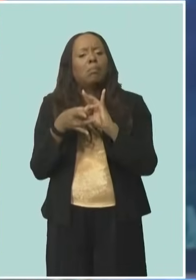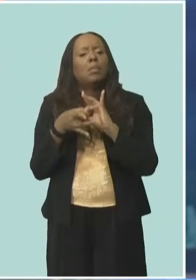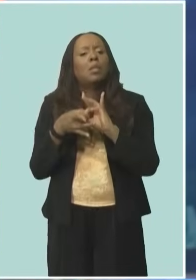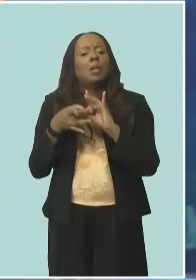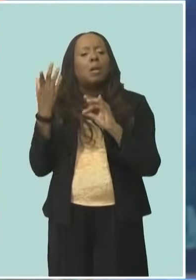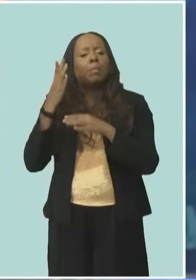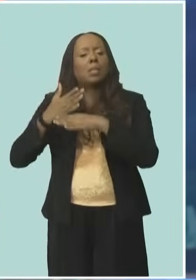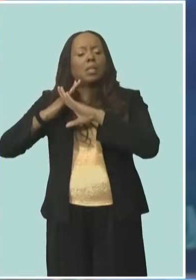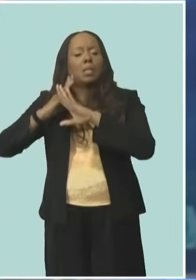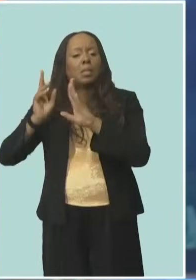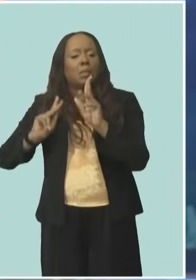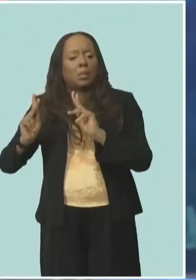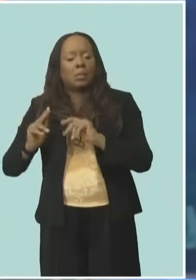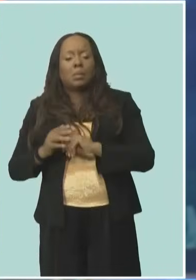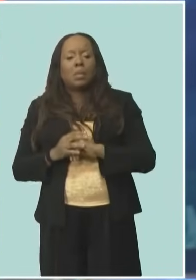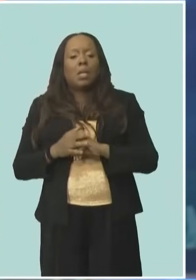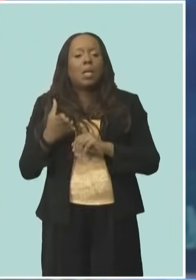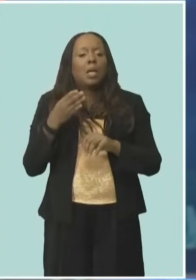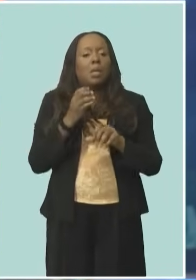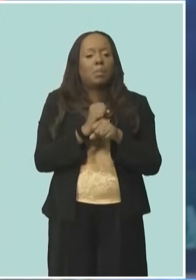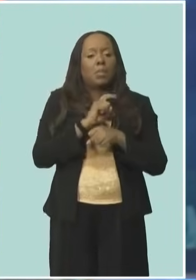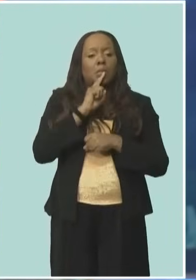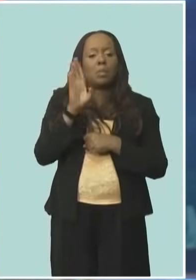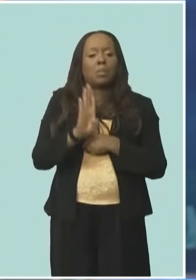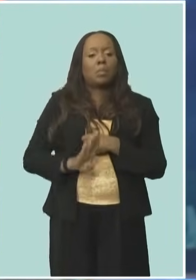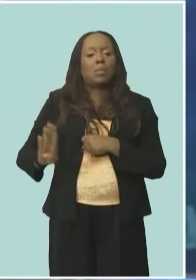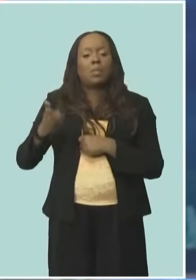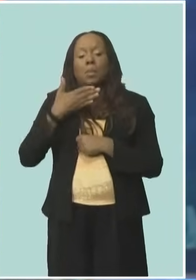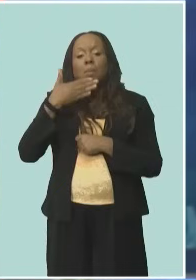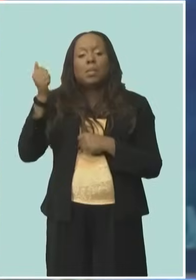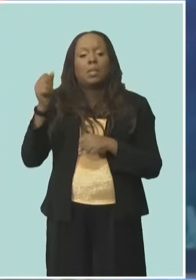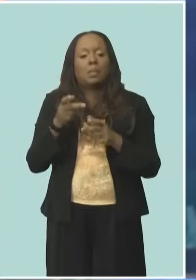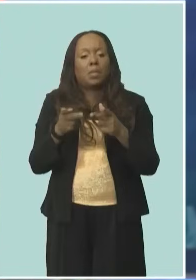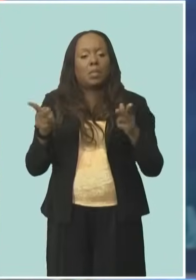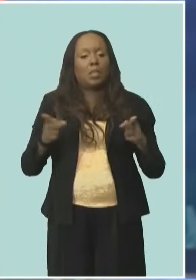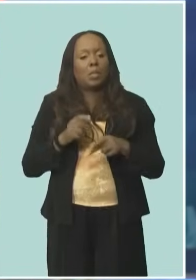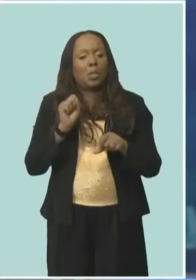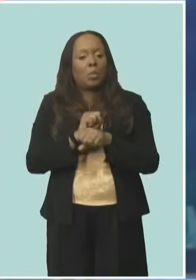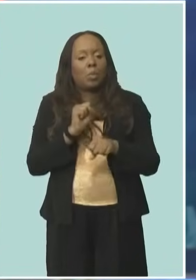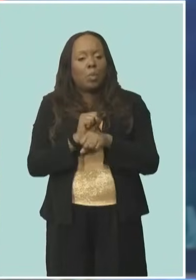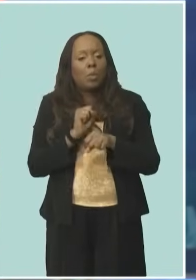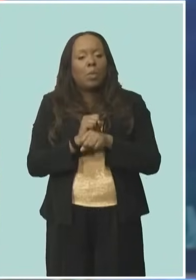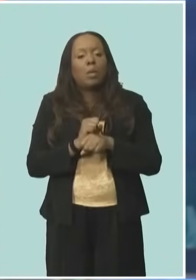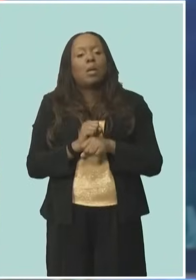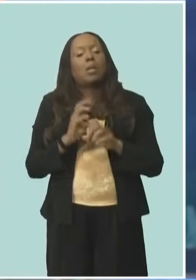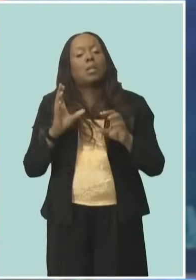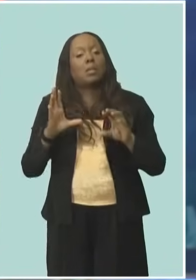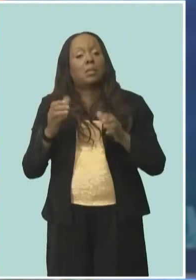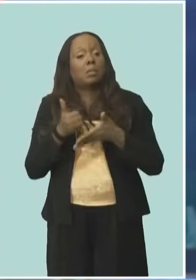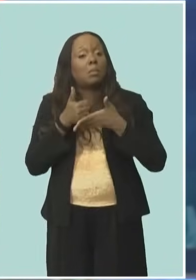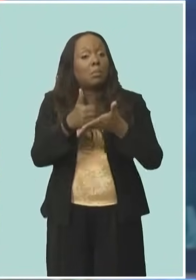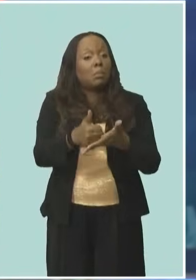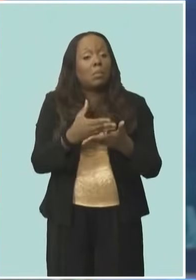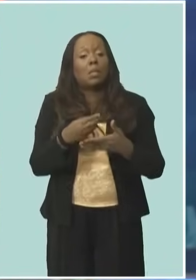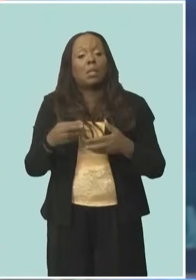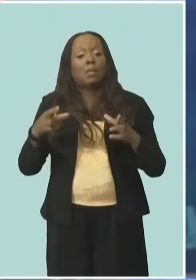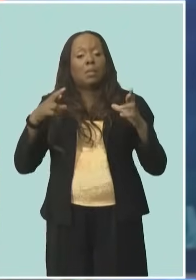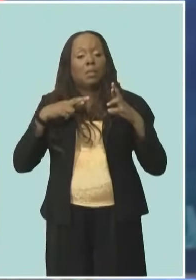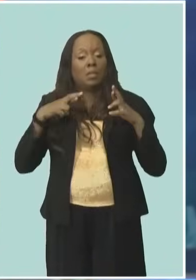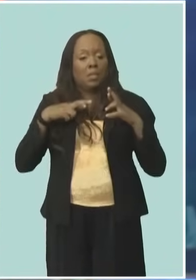between protection and production, and ensure that Barbados is the best place to work, give back, and